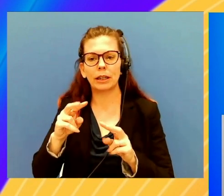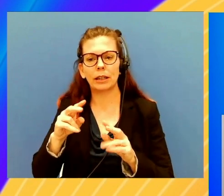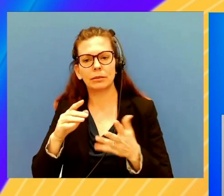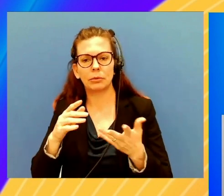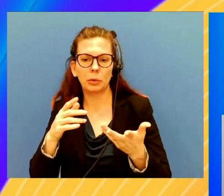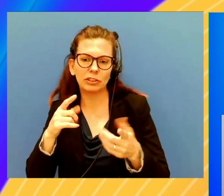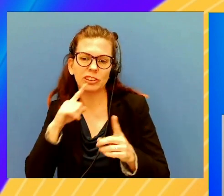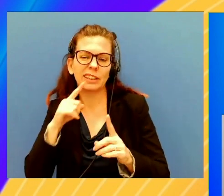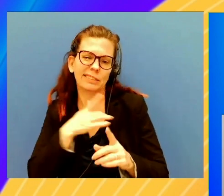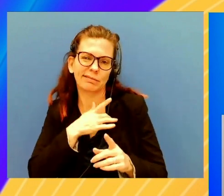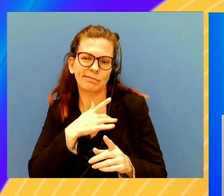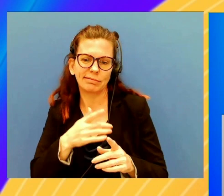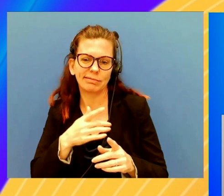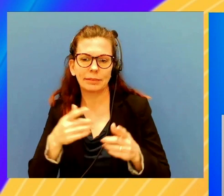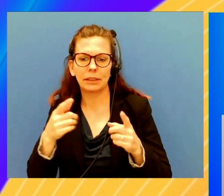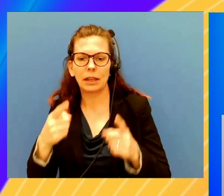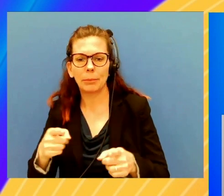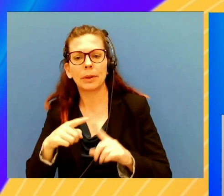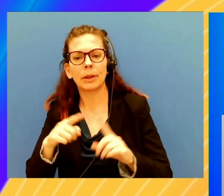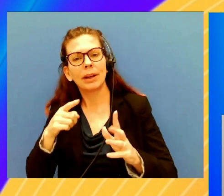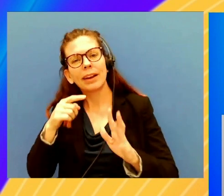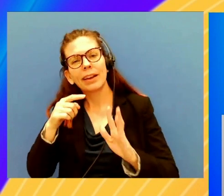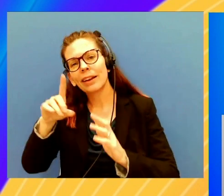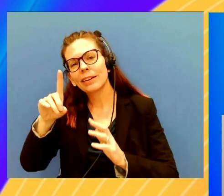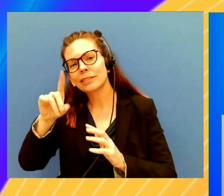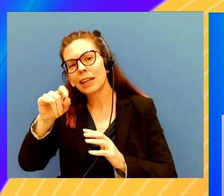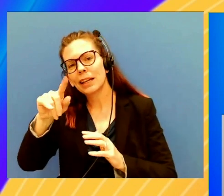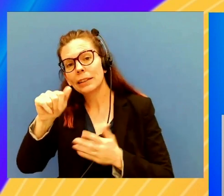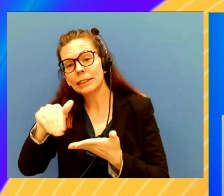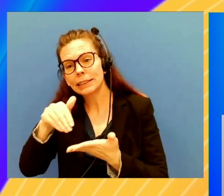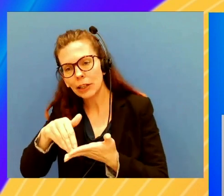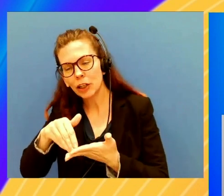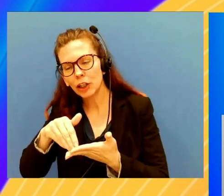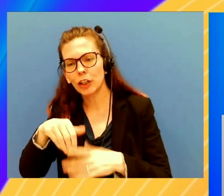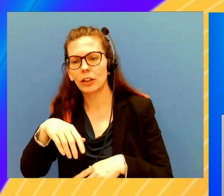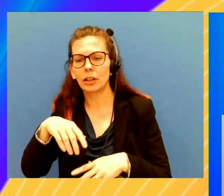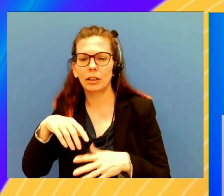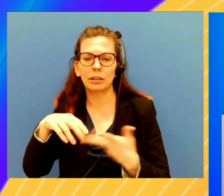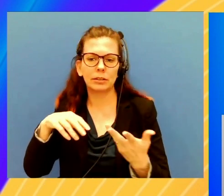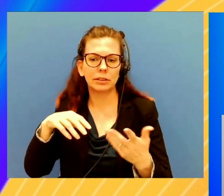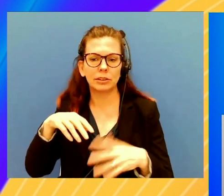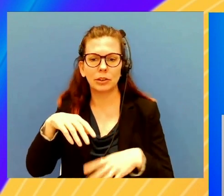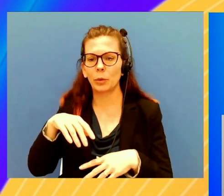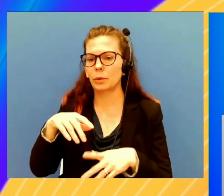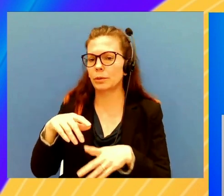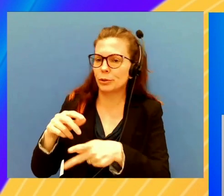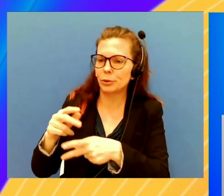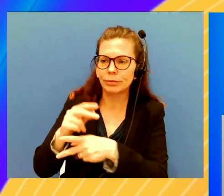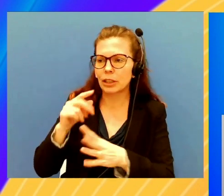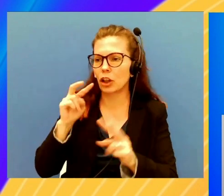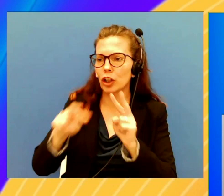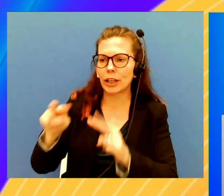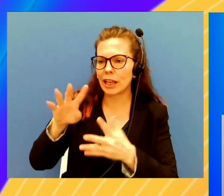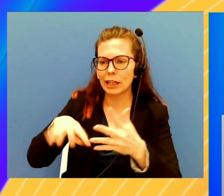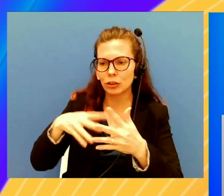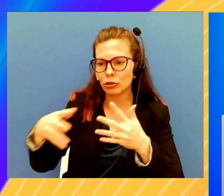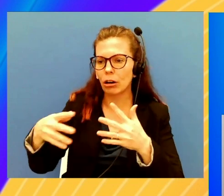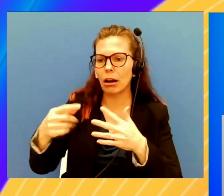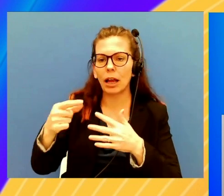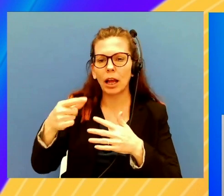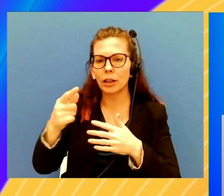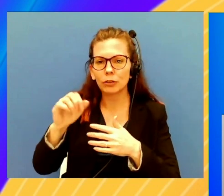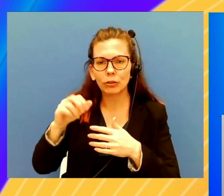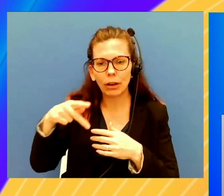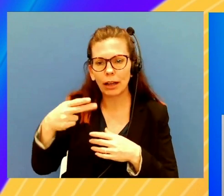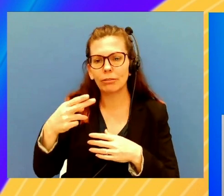the classic thing you do, right? You're sitting in a data center, in a NOC, you're looking at some graphs on a screen, you're